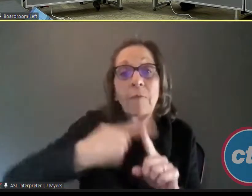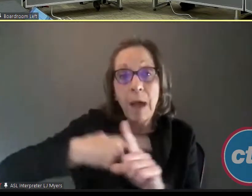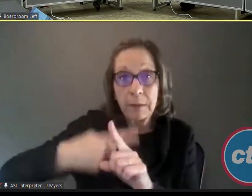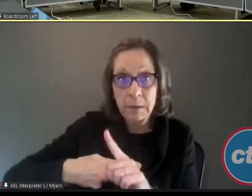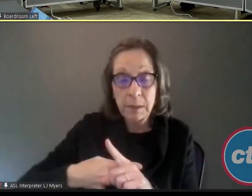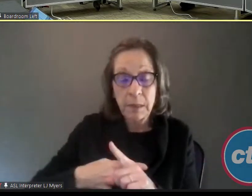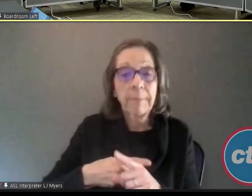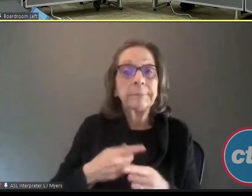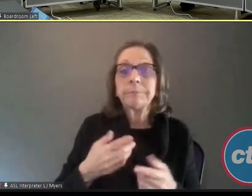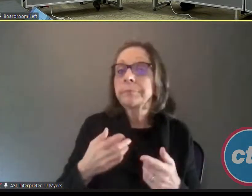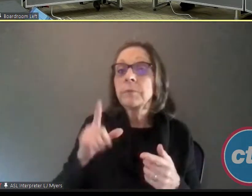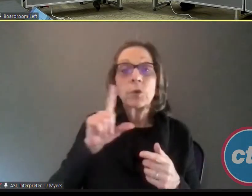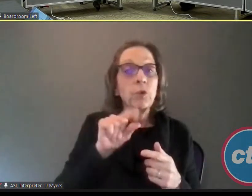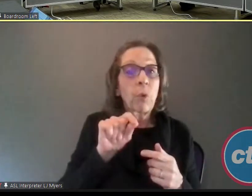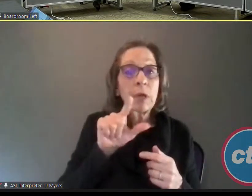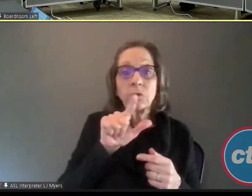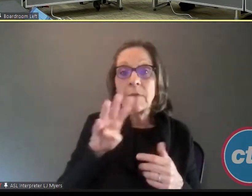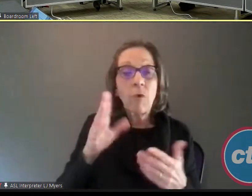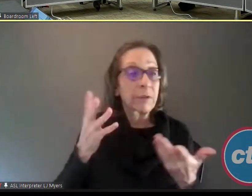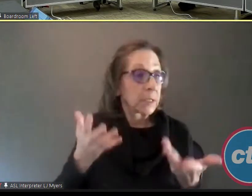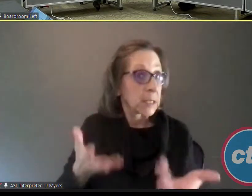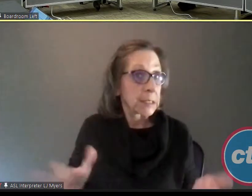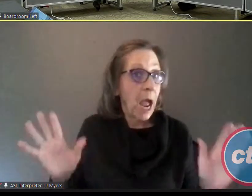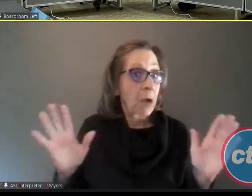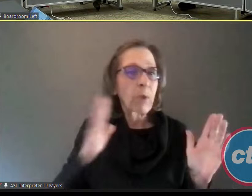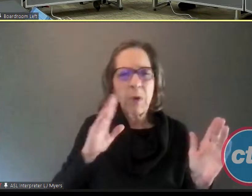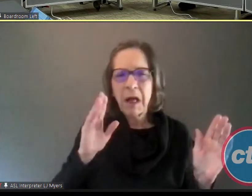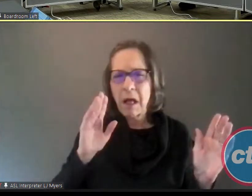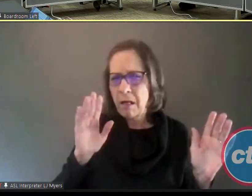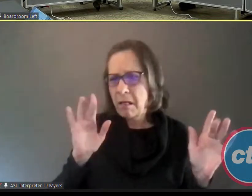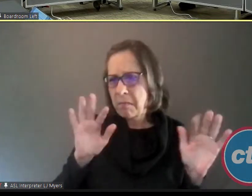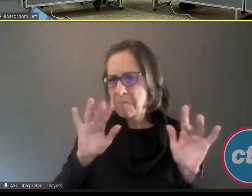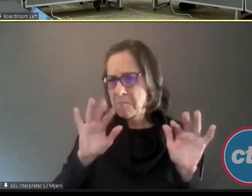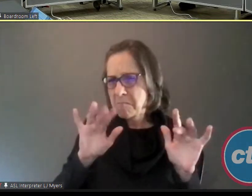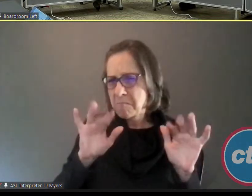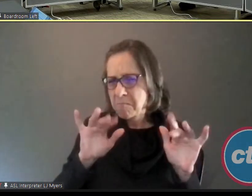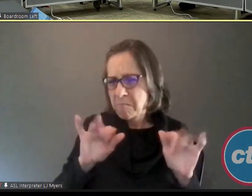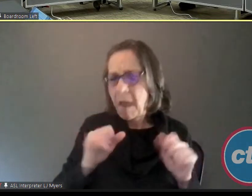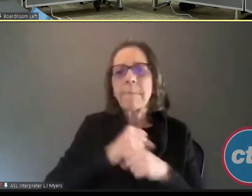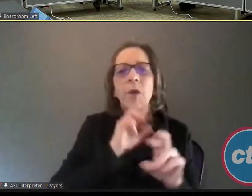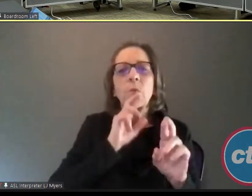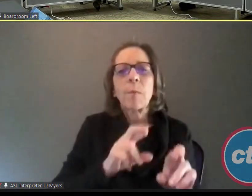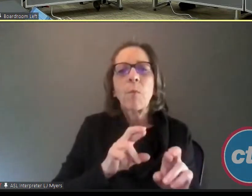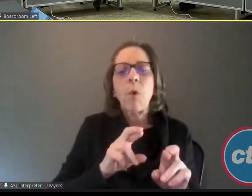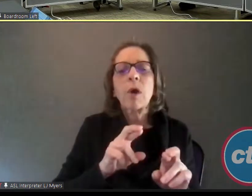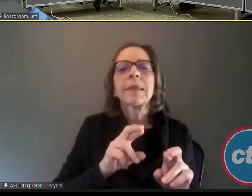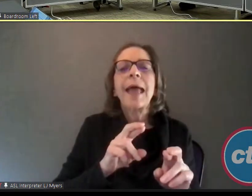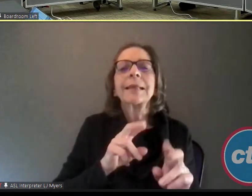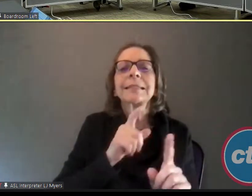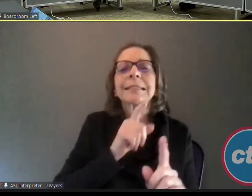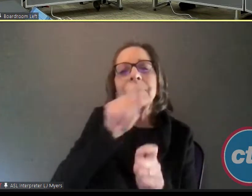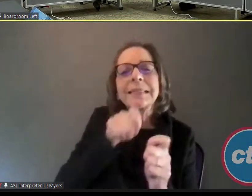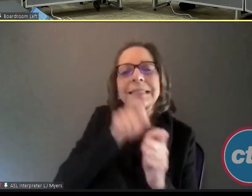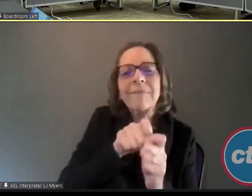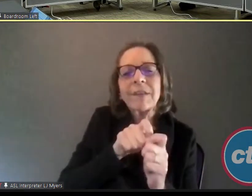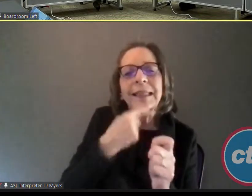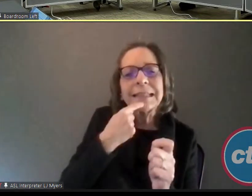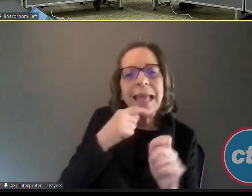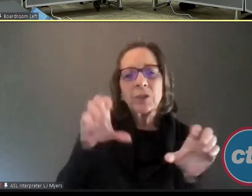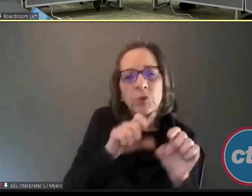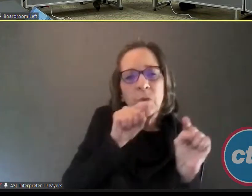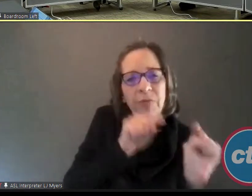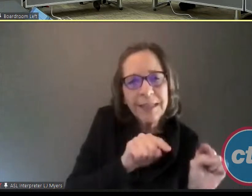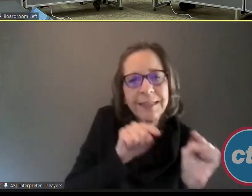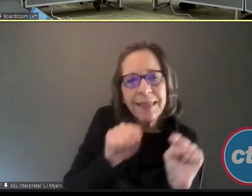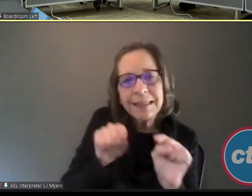of 2024, we'll actually be shaping that up into a report that says, do this, do that. We're going to propose doing this, but we're